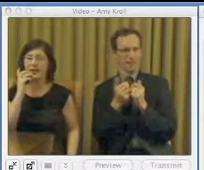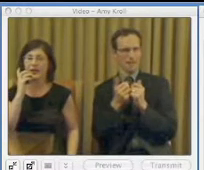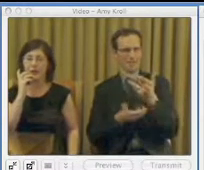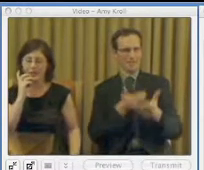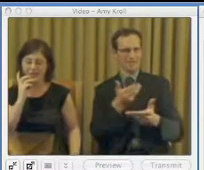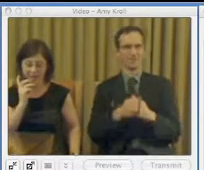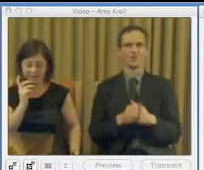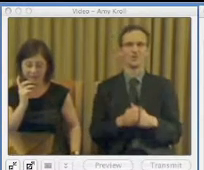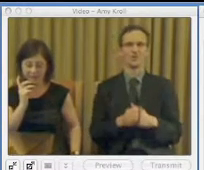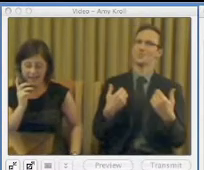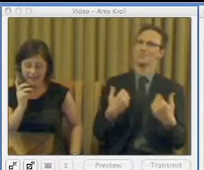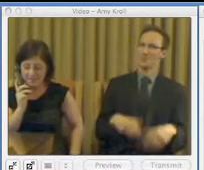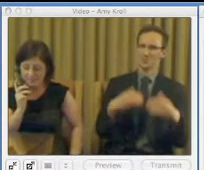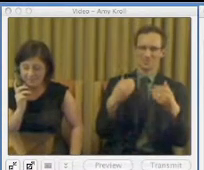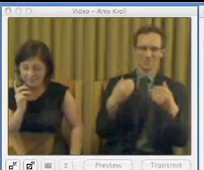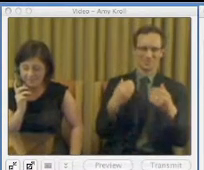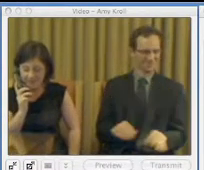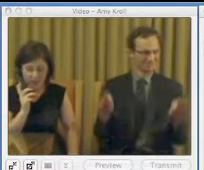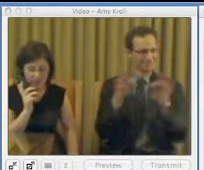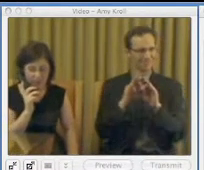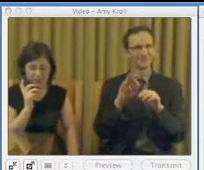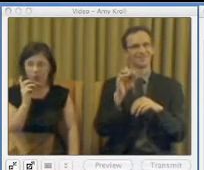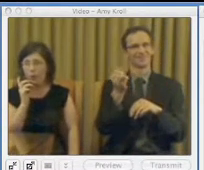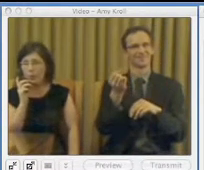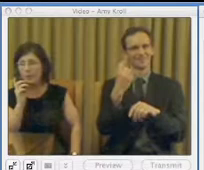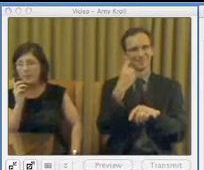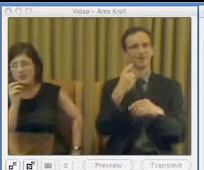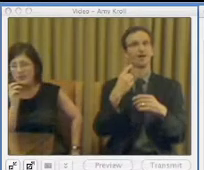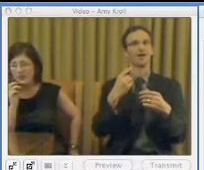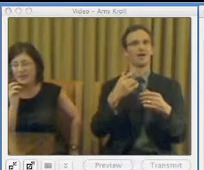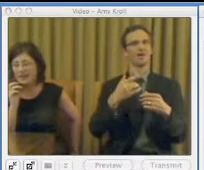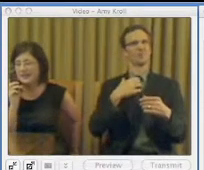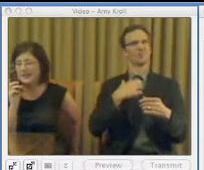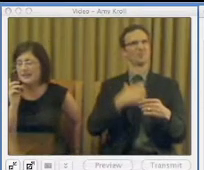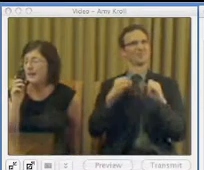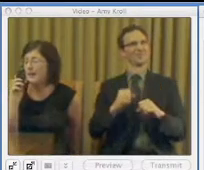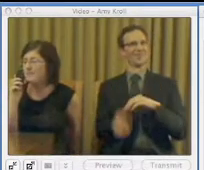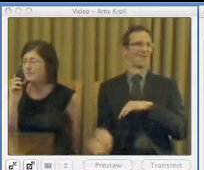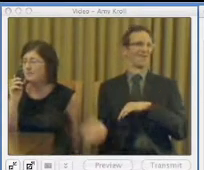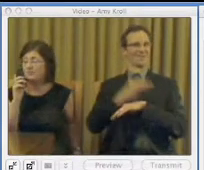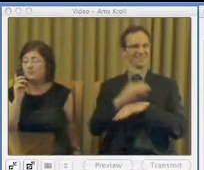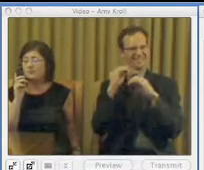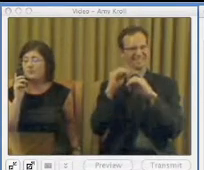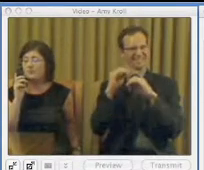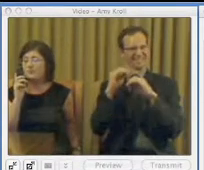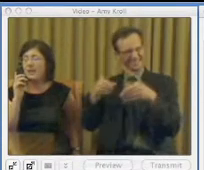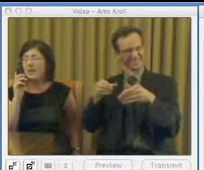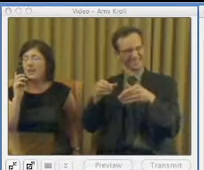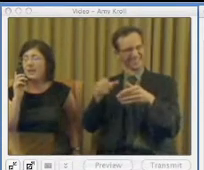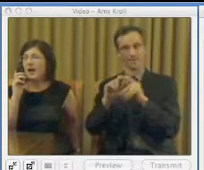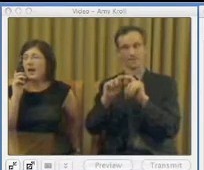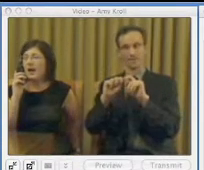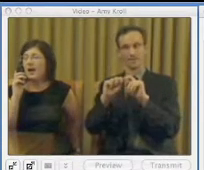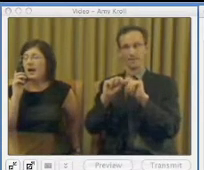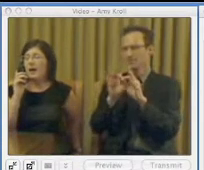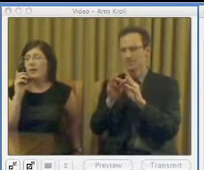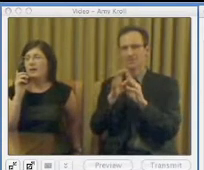That is a very, very good question. I could probably do a whole webinar just on that.